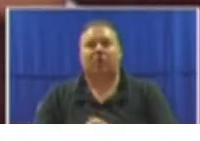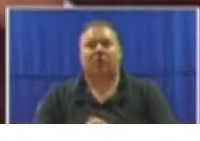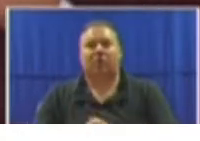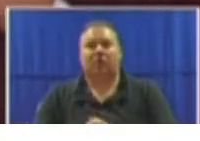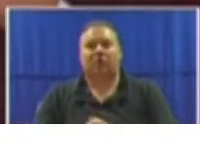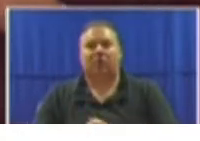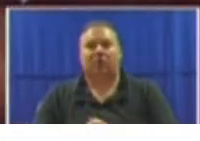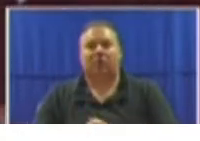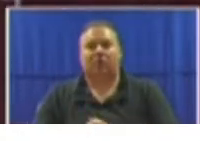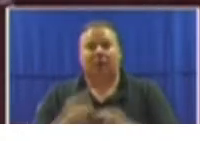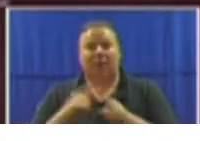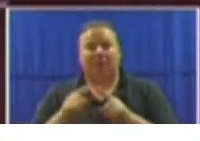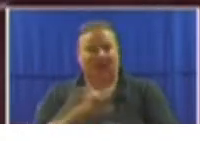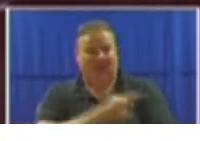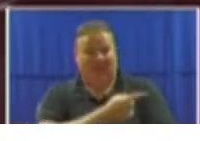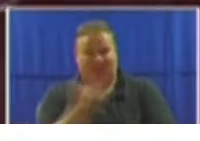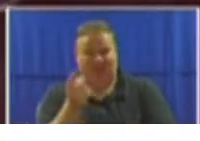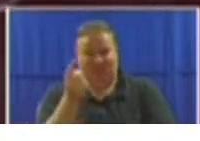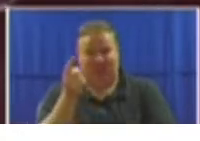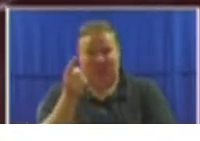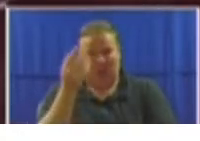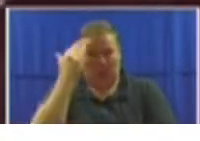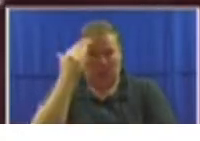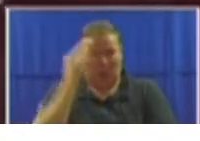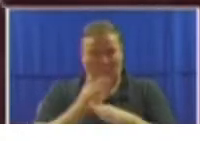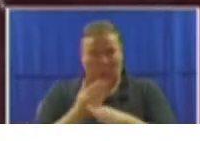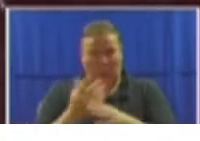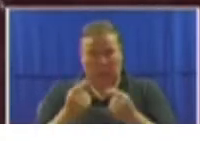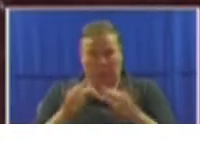all competent? That is the question that we must